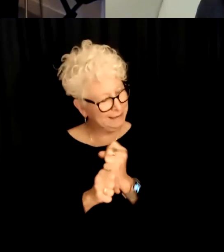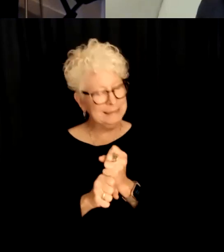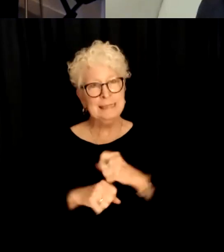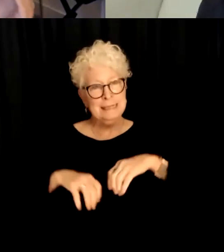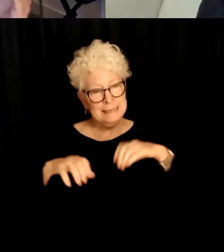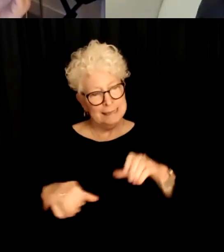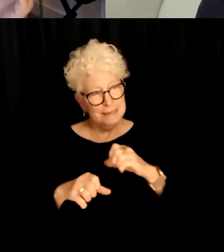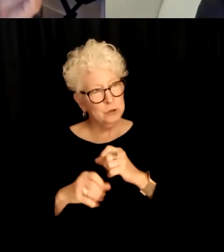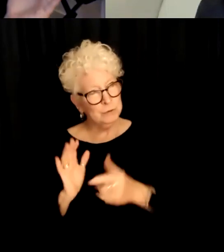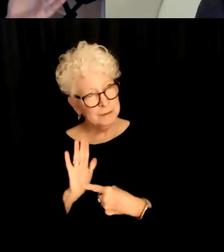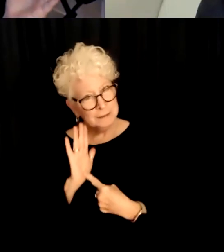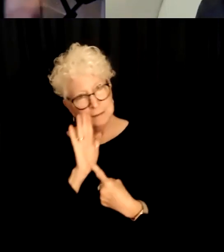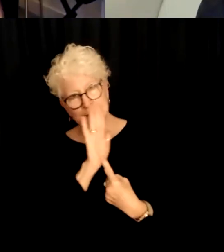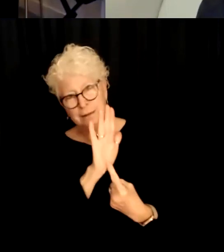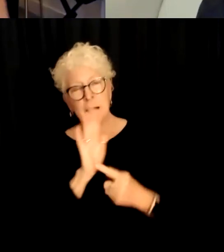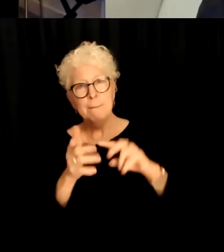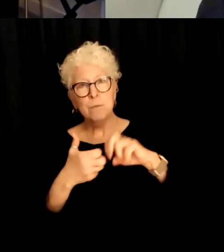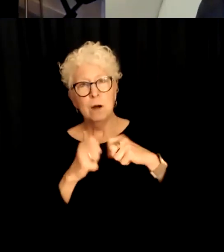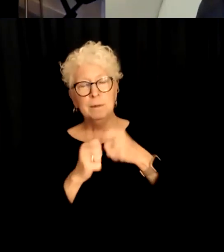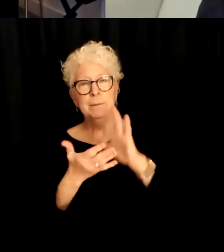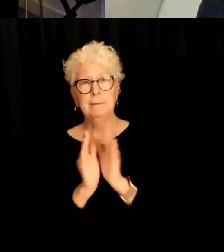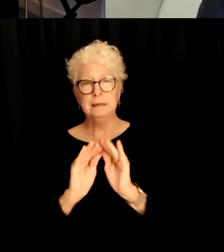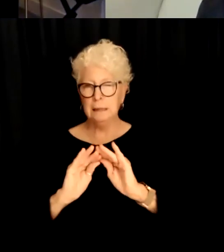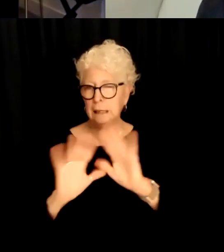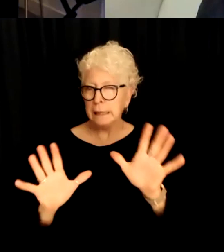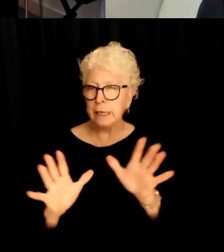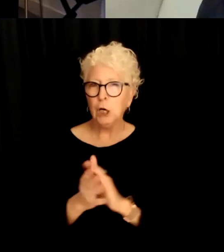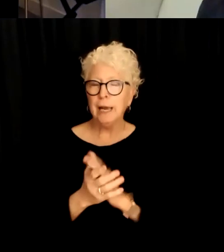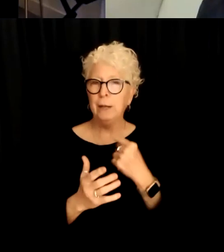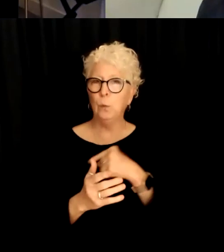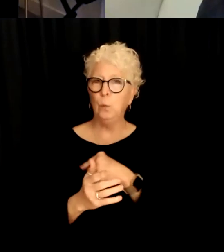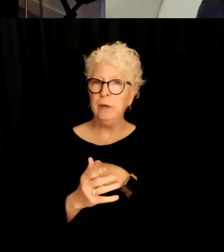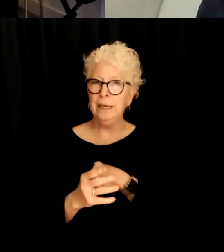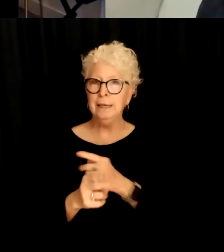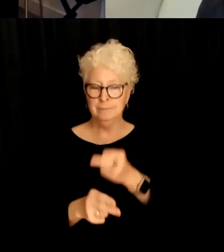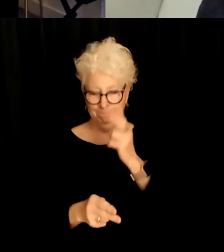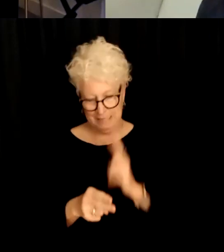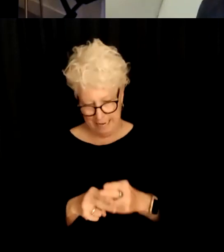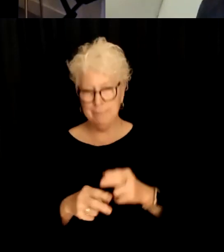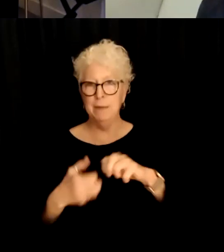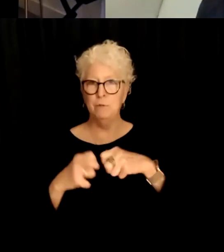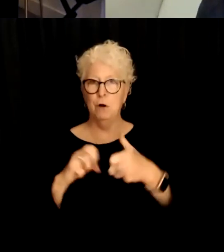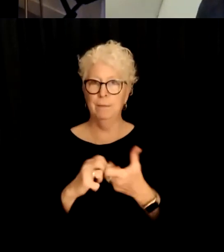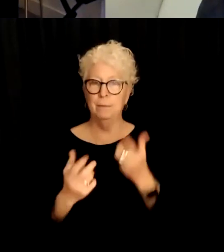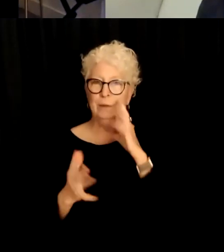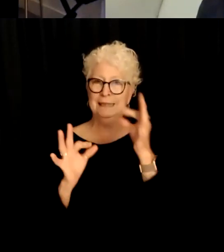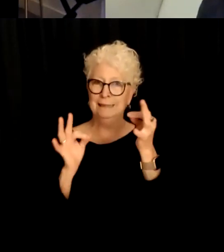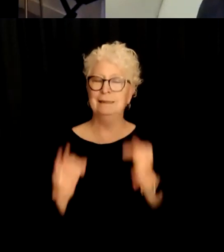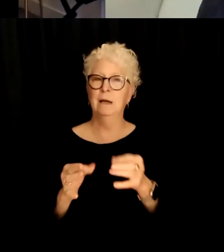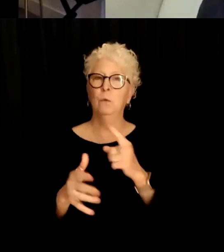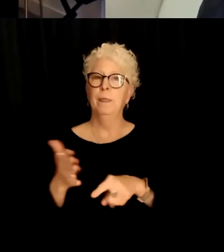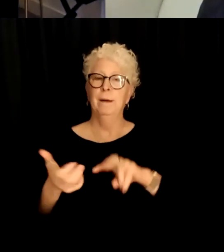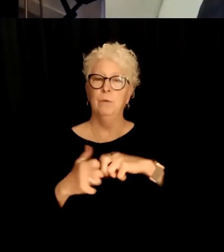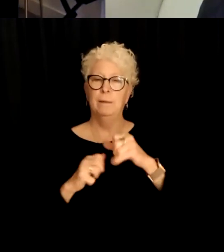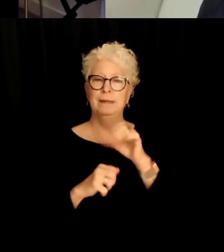clearly, define it, and actually create the impetus for change. And I don't think I think doctors and researchers can ally with us and work with